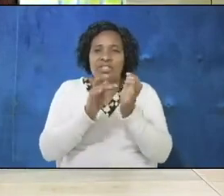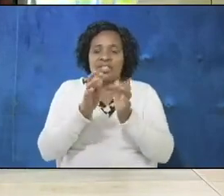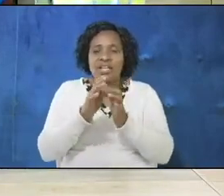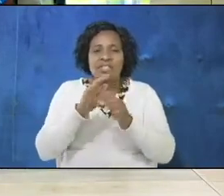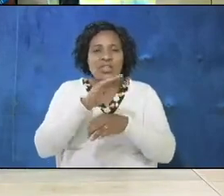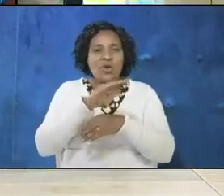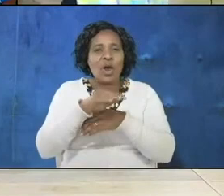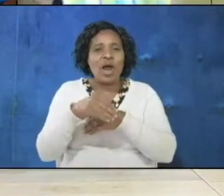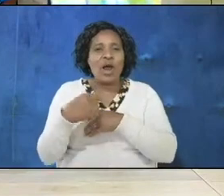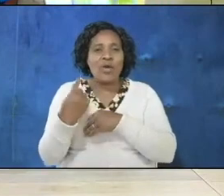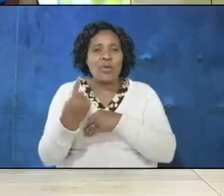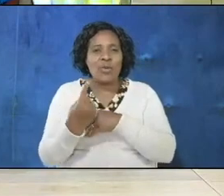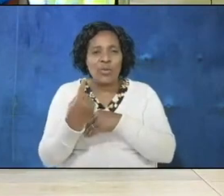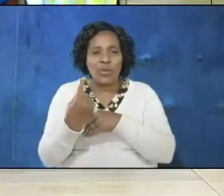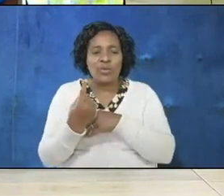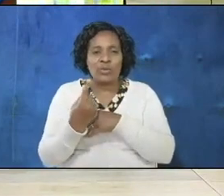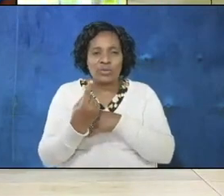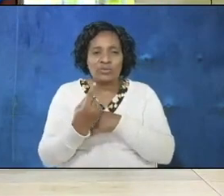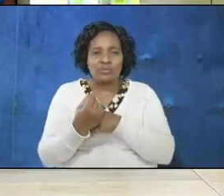Jesus